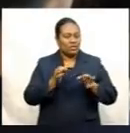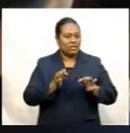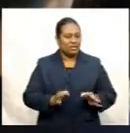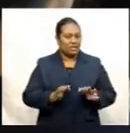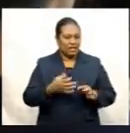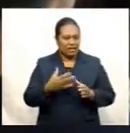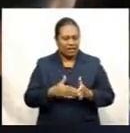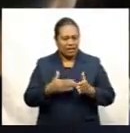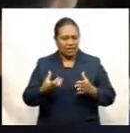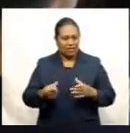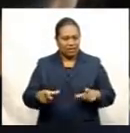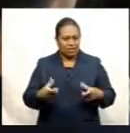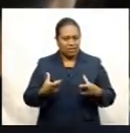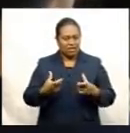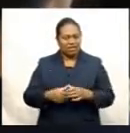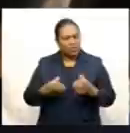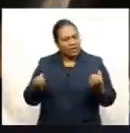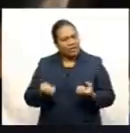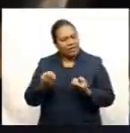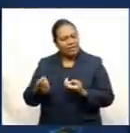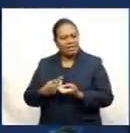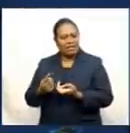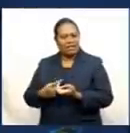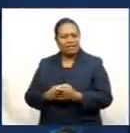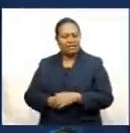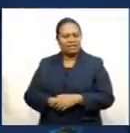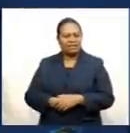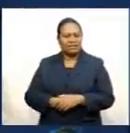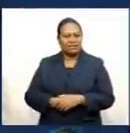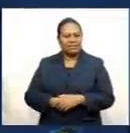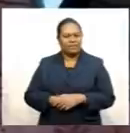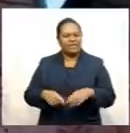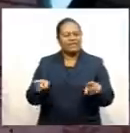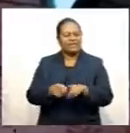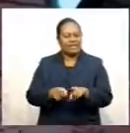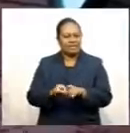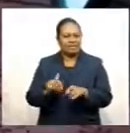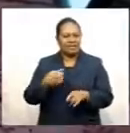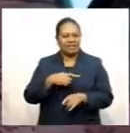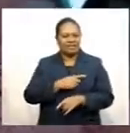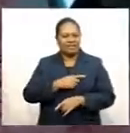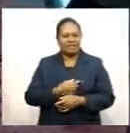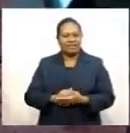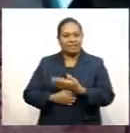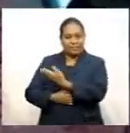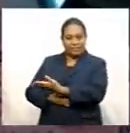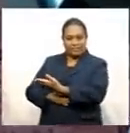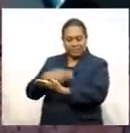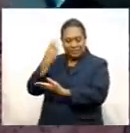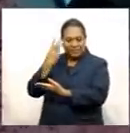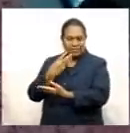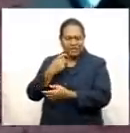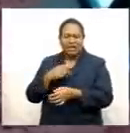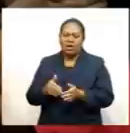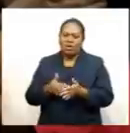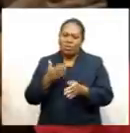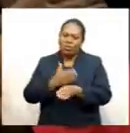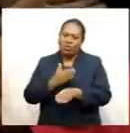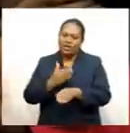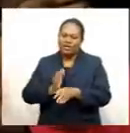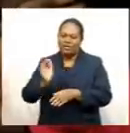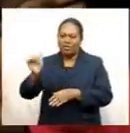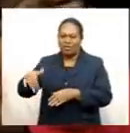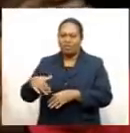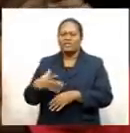out to others like themselves. They don't realize how similar we are. Mother to Roshika Ram says while working from home has